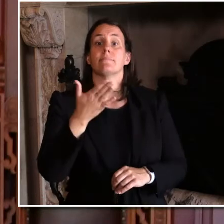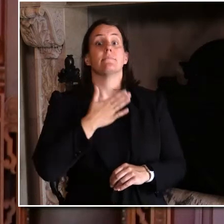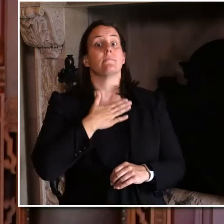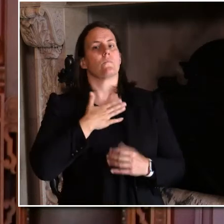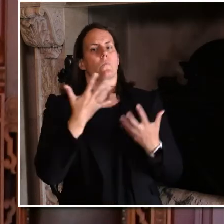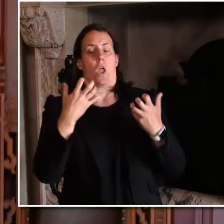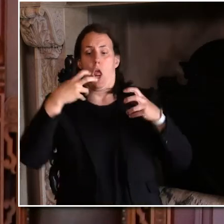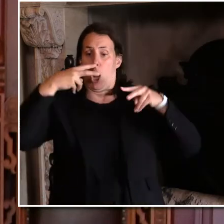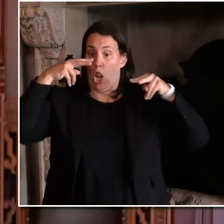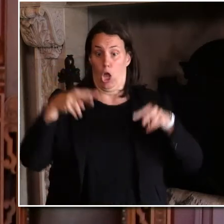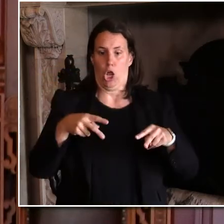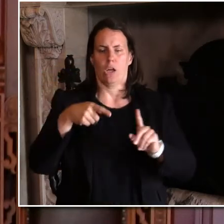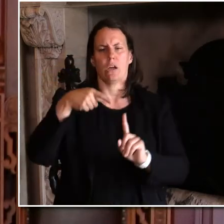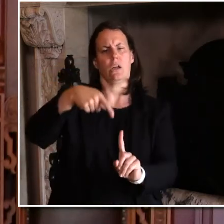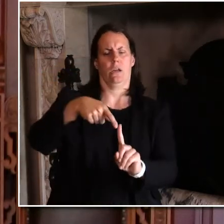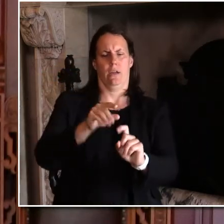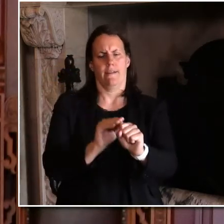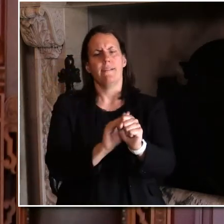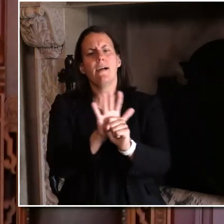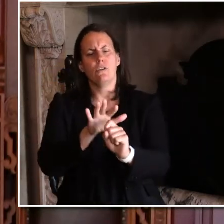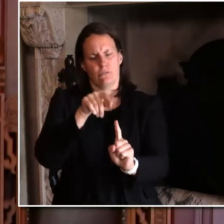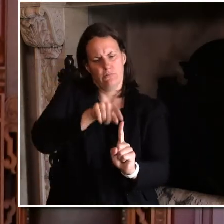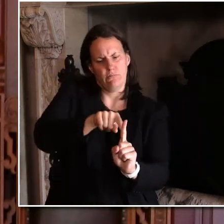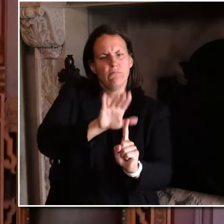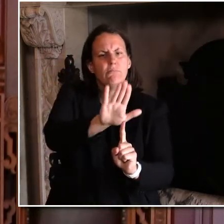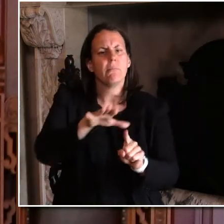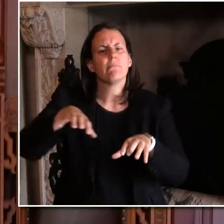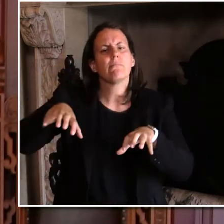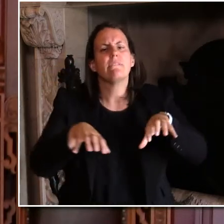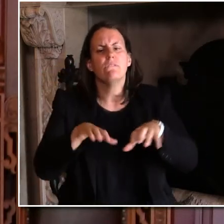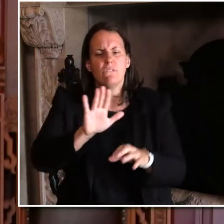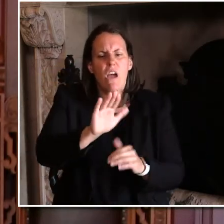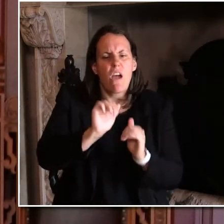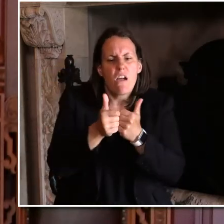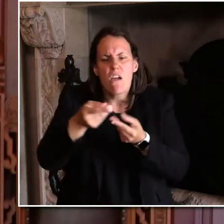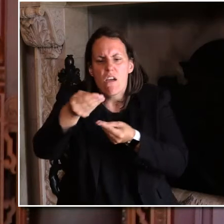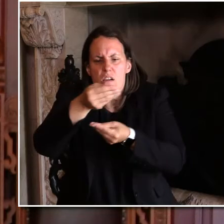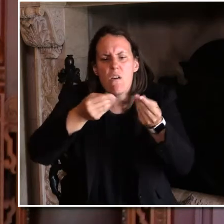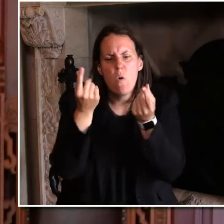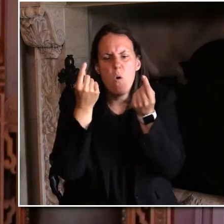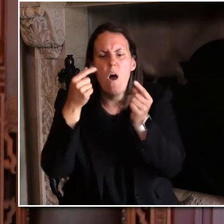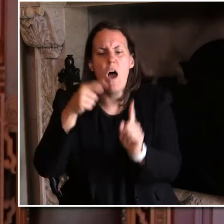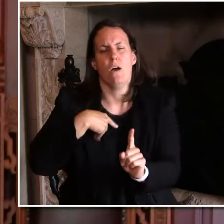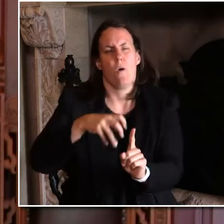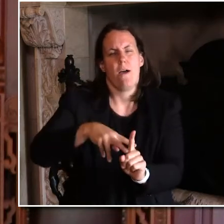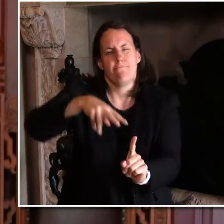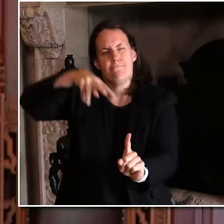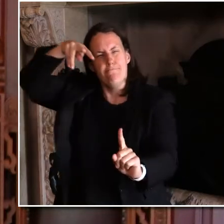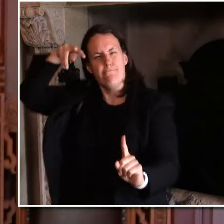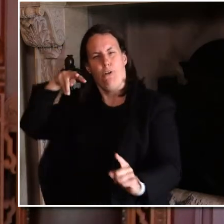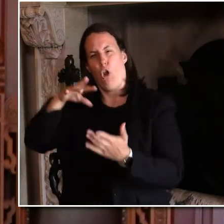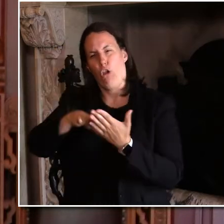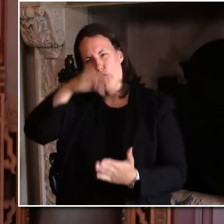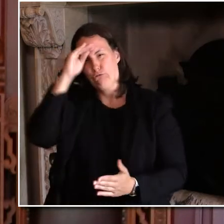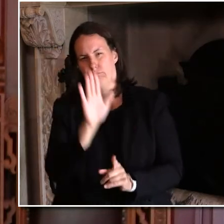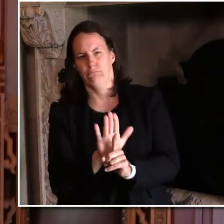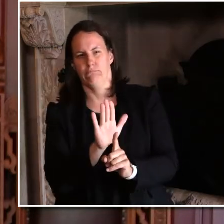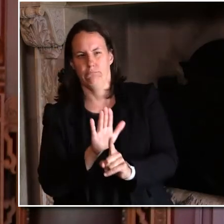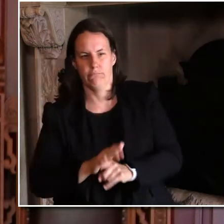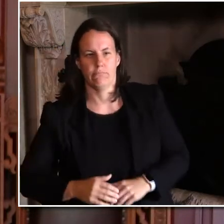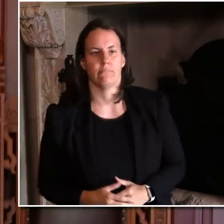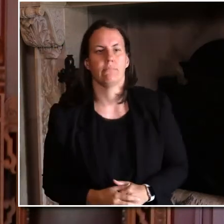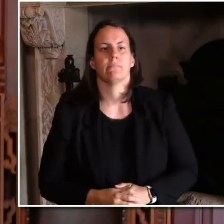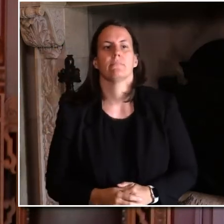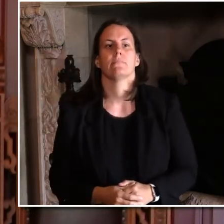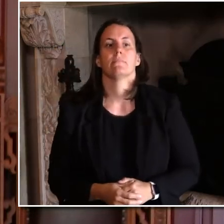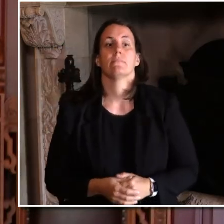virus here in the state. And one other novel approach that's being looked at both here and in the United States and also in countries around the